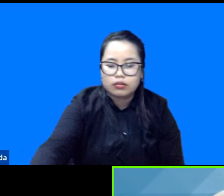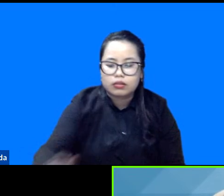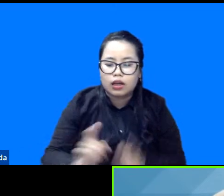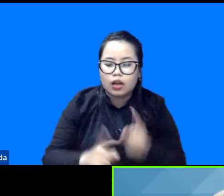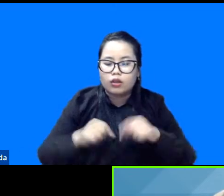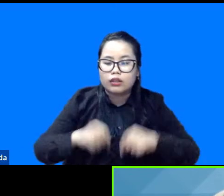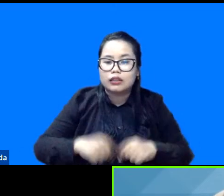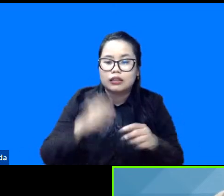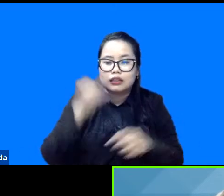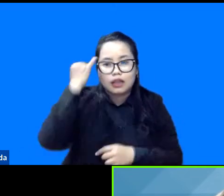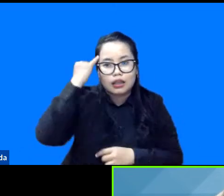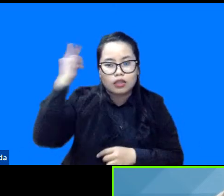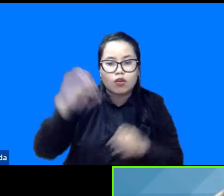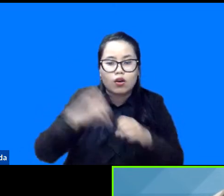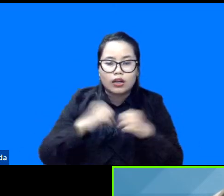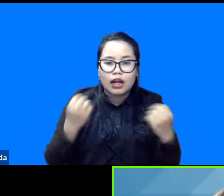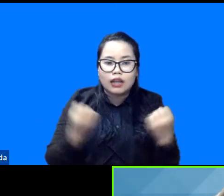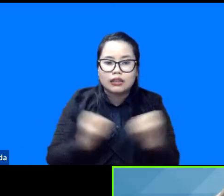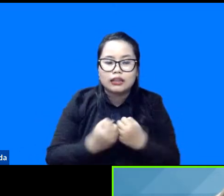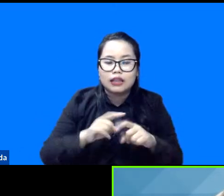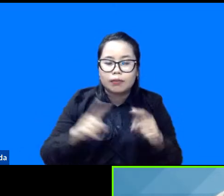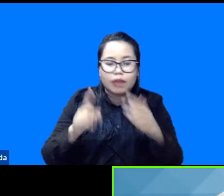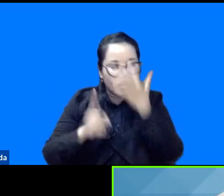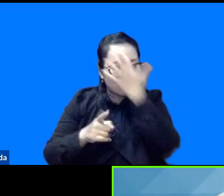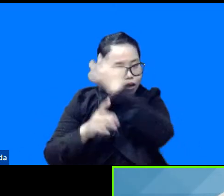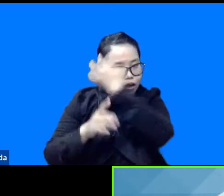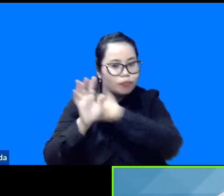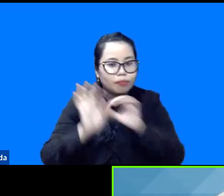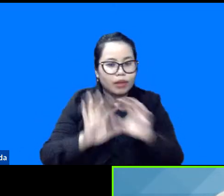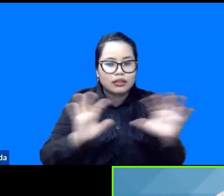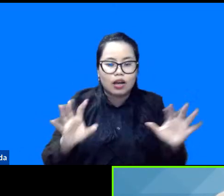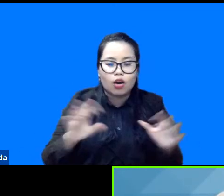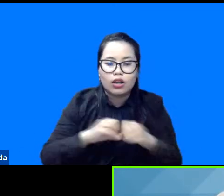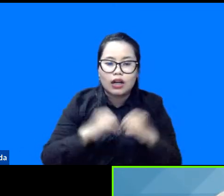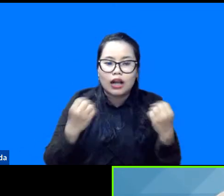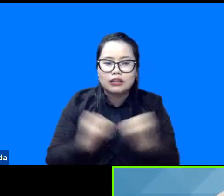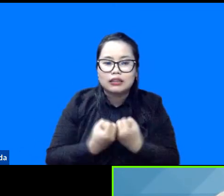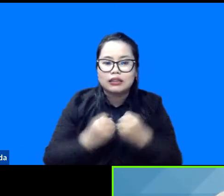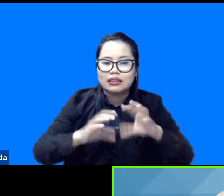that there are so many organizations that working on